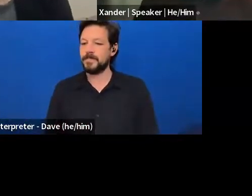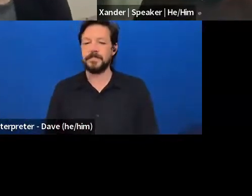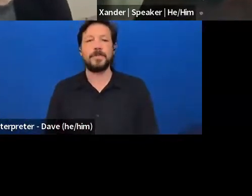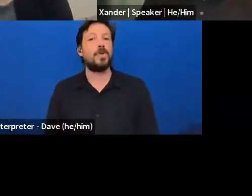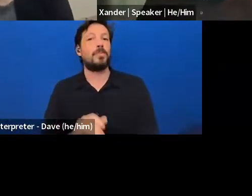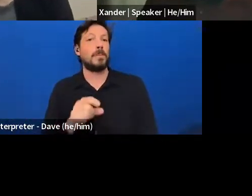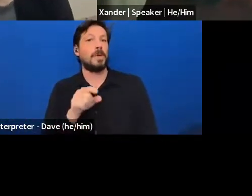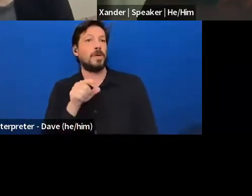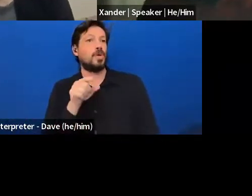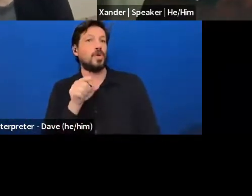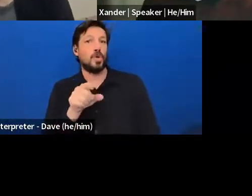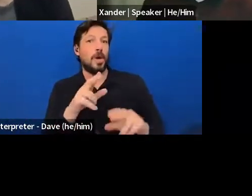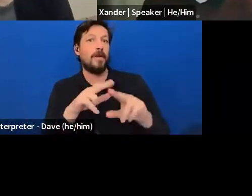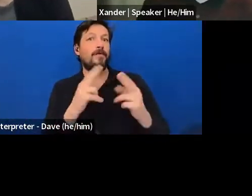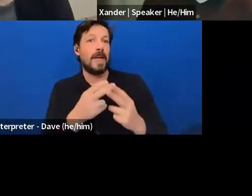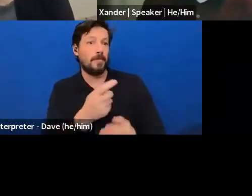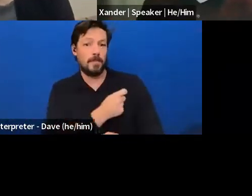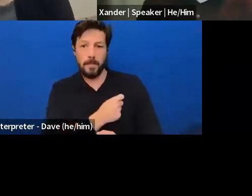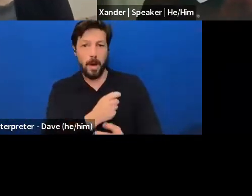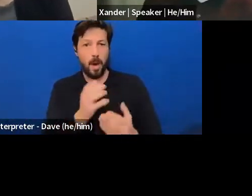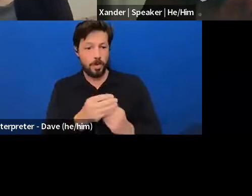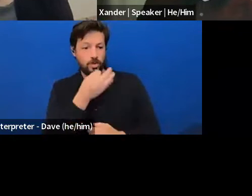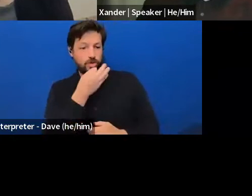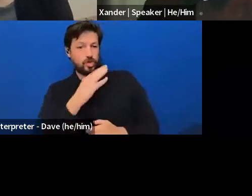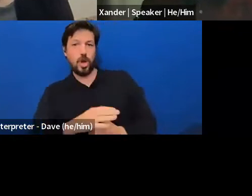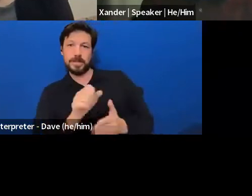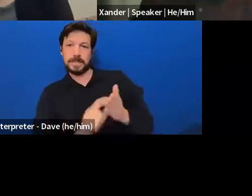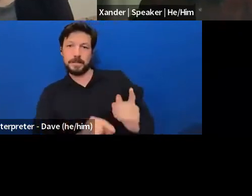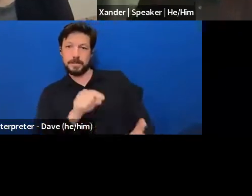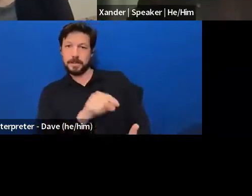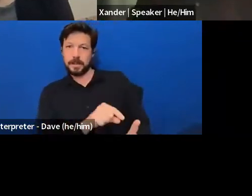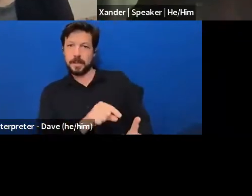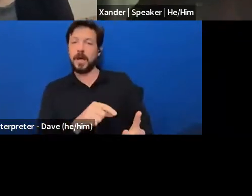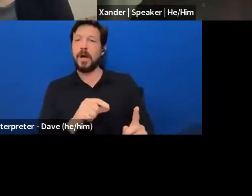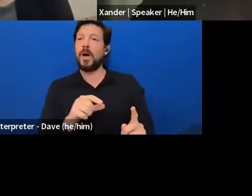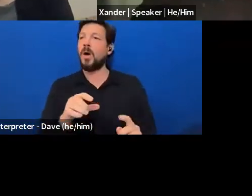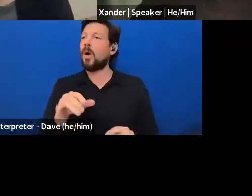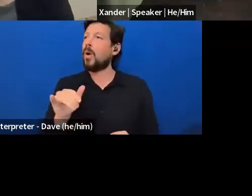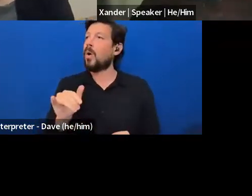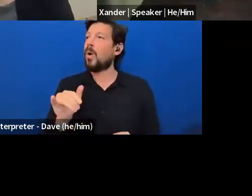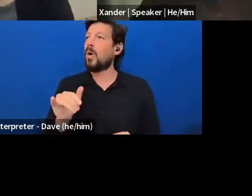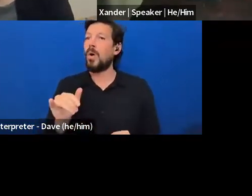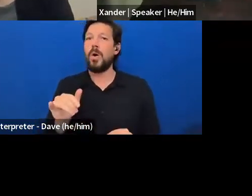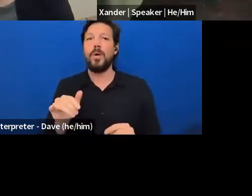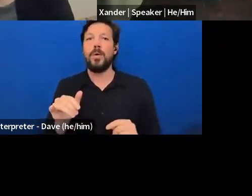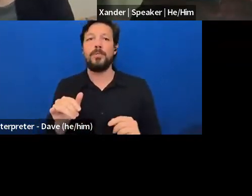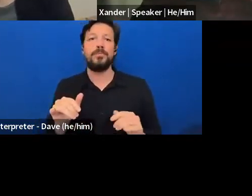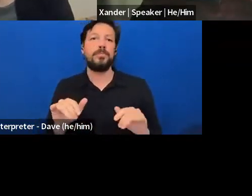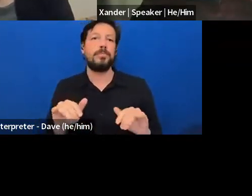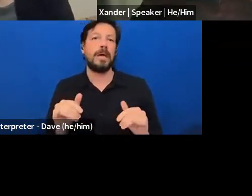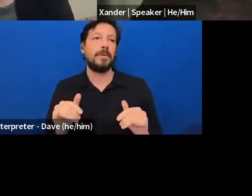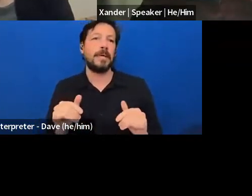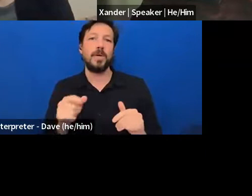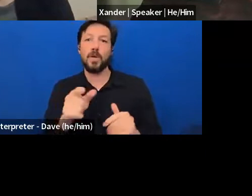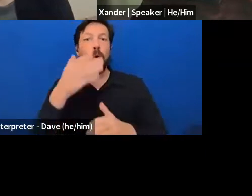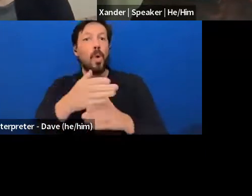family member of a young child with disability, or it might be you in your role of working with